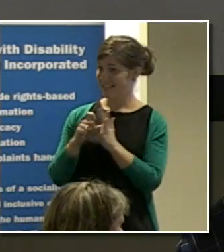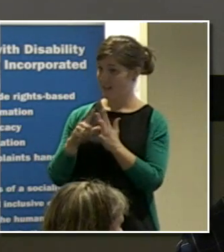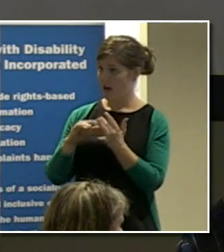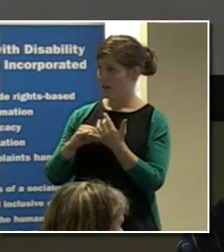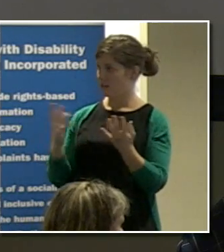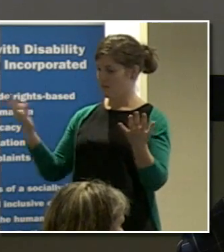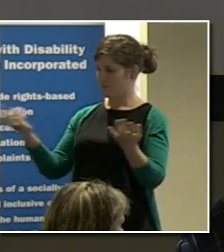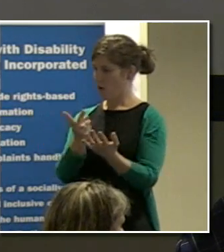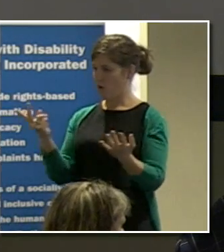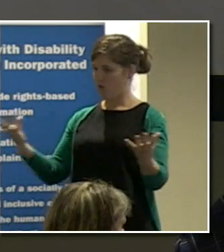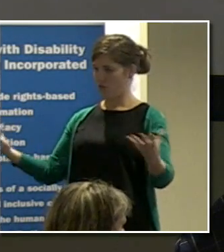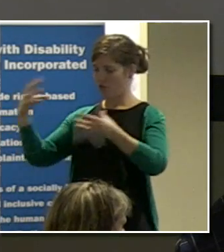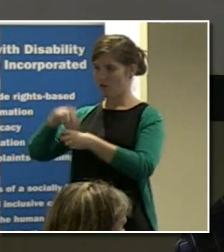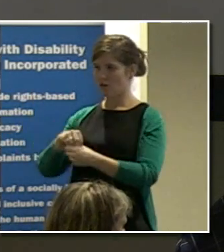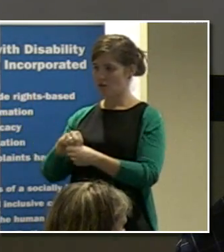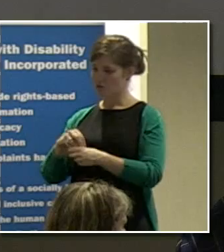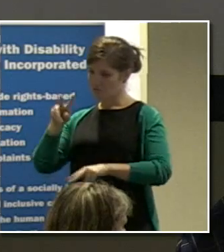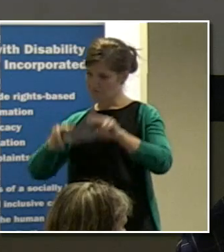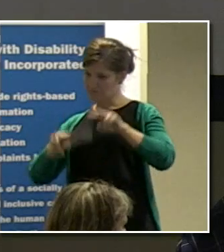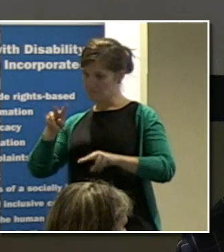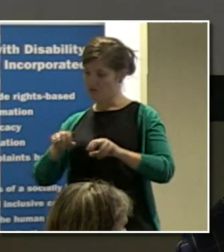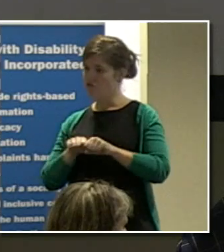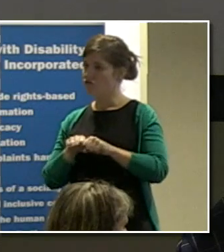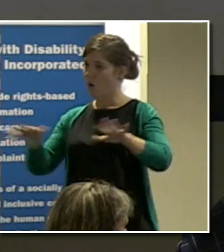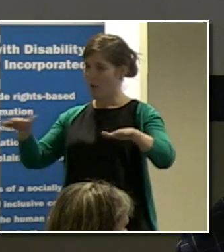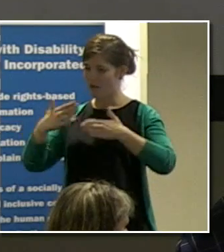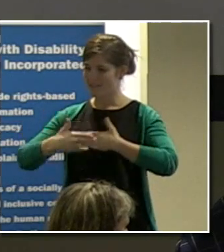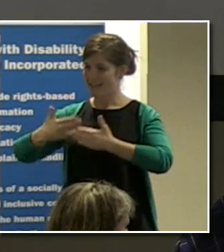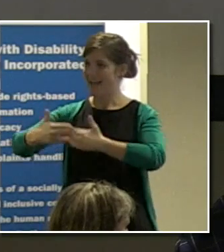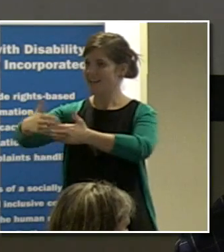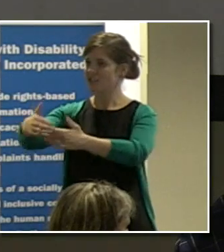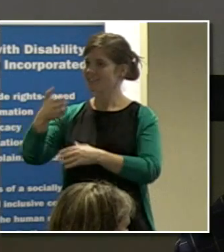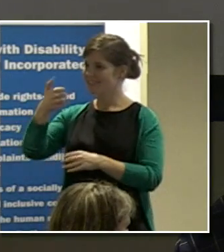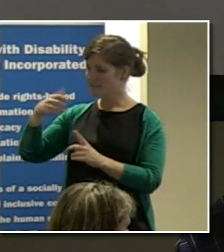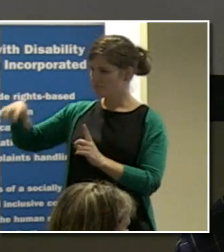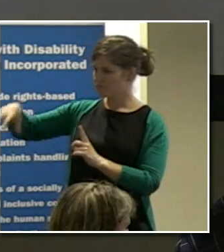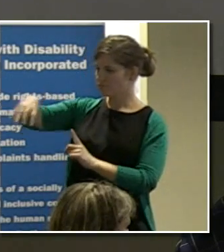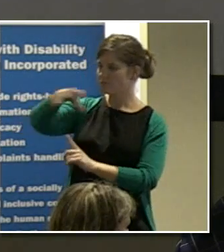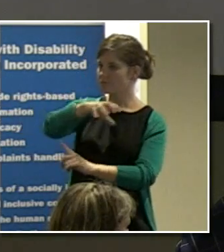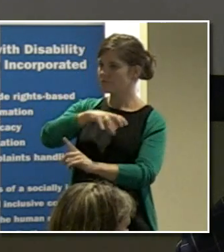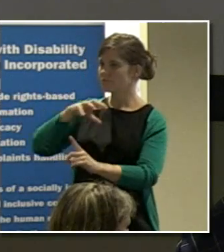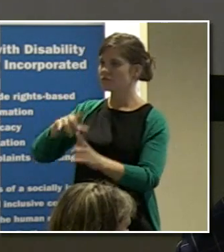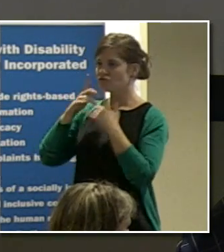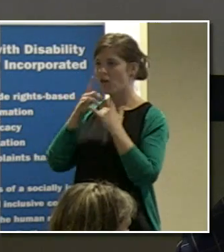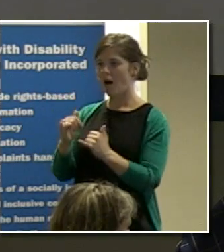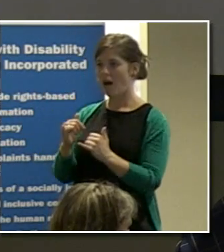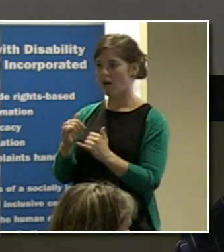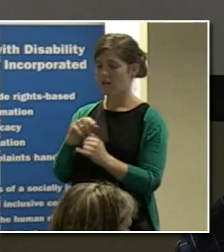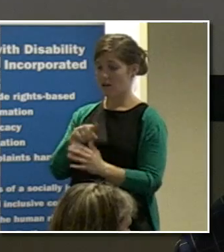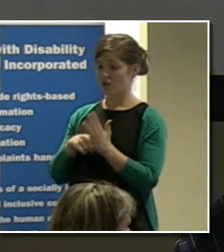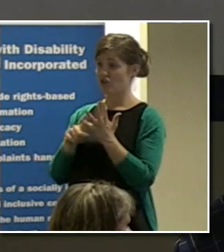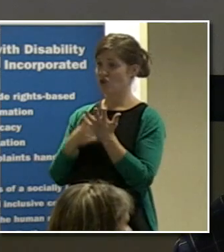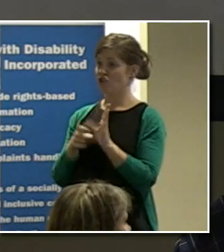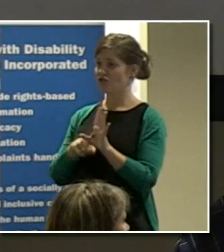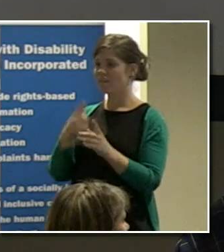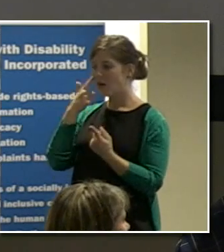evaluate the staged rollout of the NDIS in six trial sites. The jury made some findings. It found